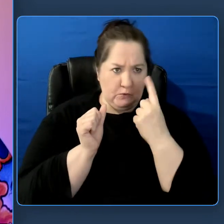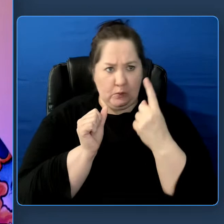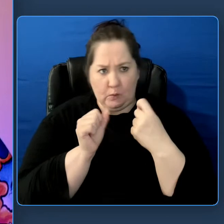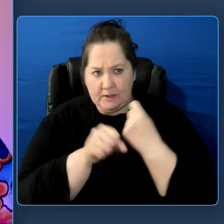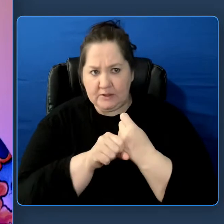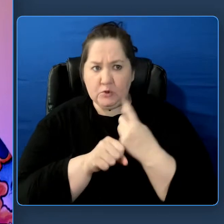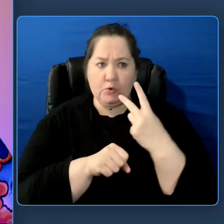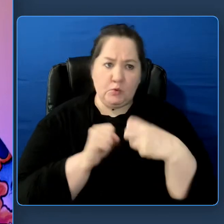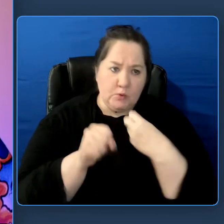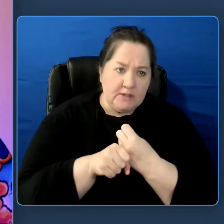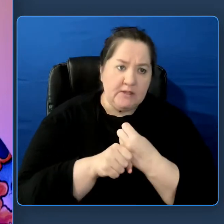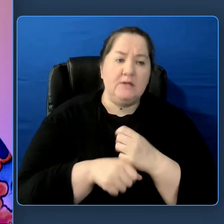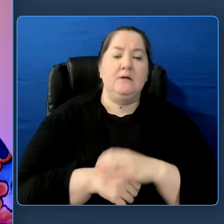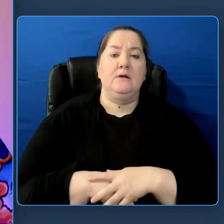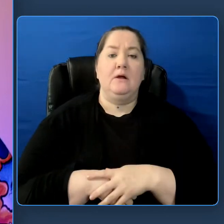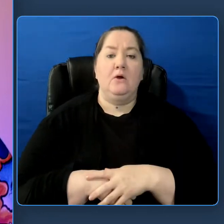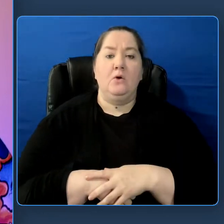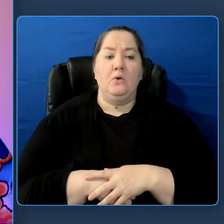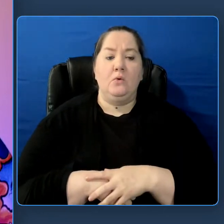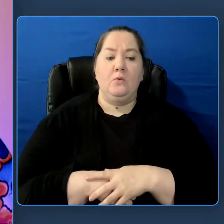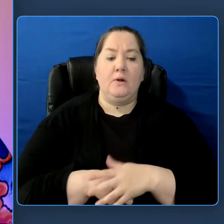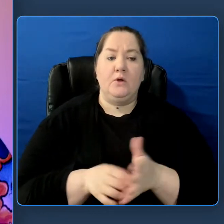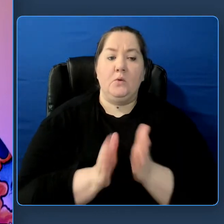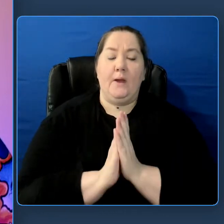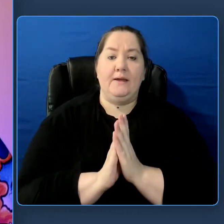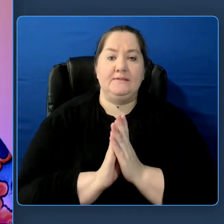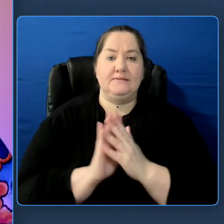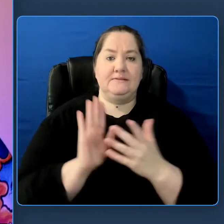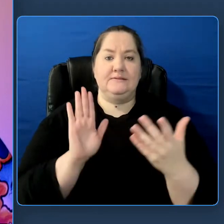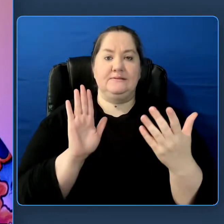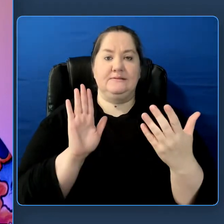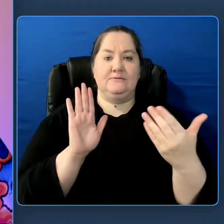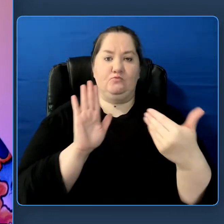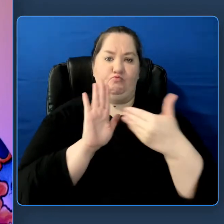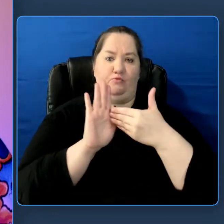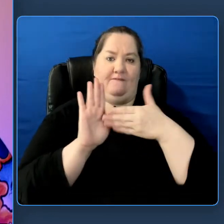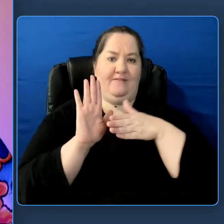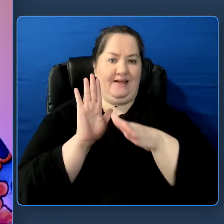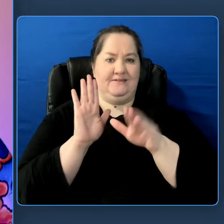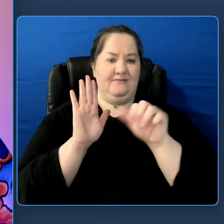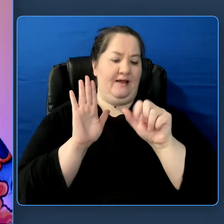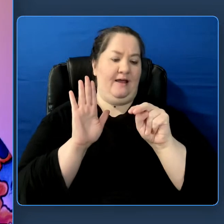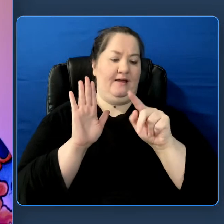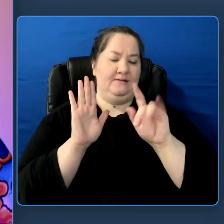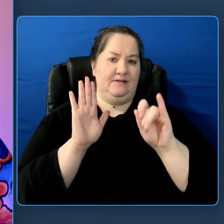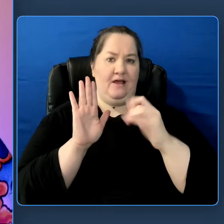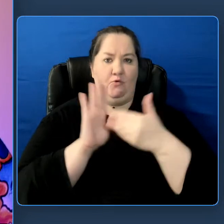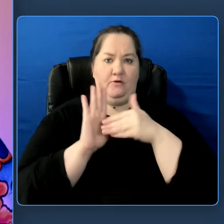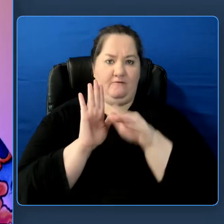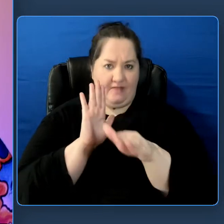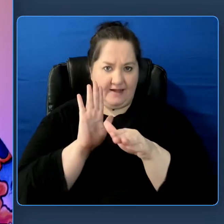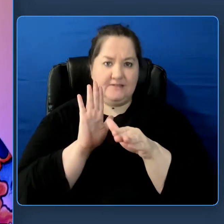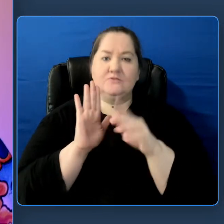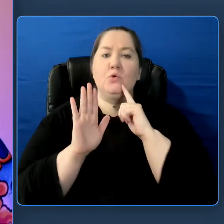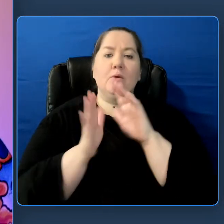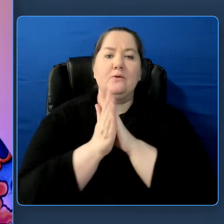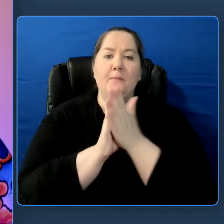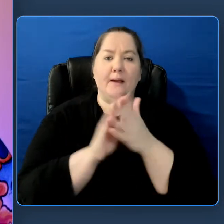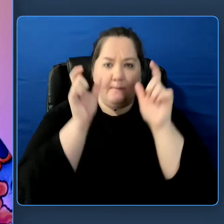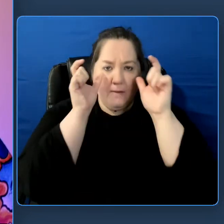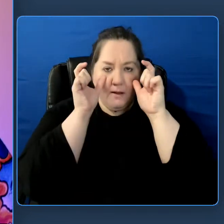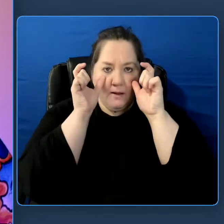And I will always request anti-reflective coating so that my glasses don't become a mirror to what I'm looking